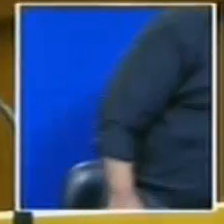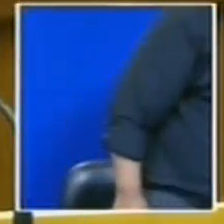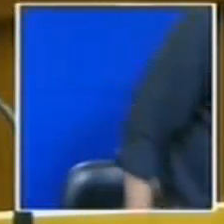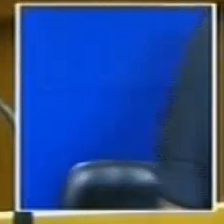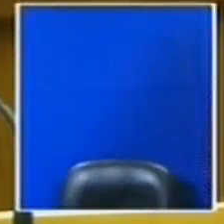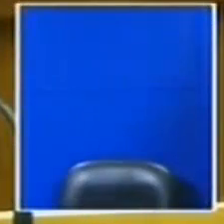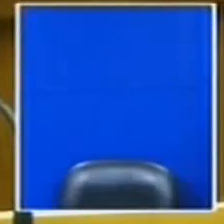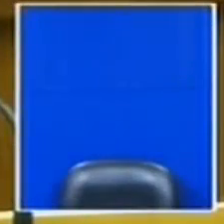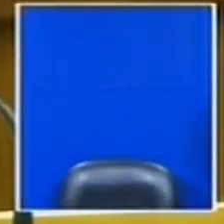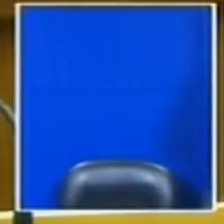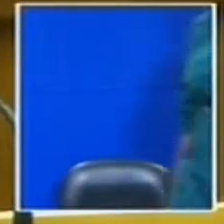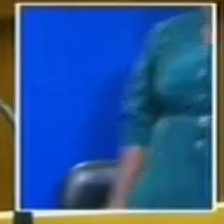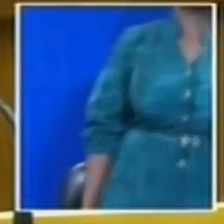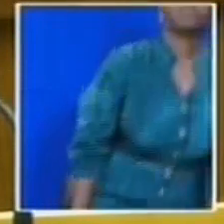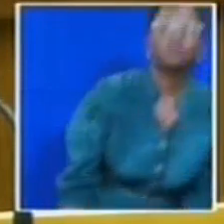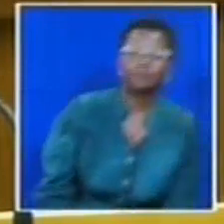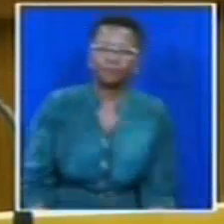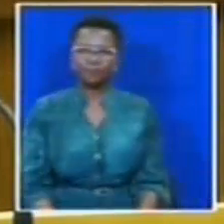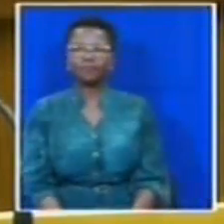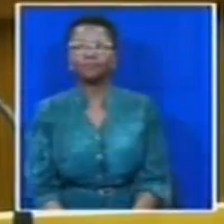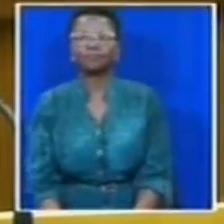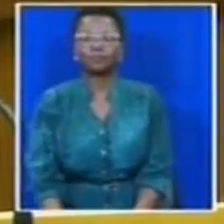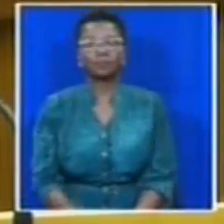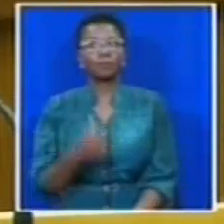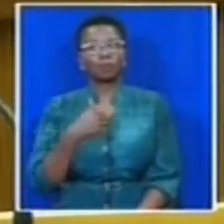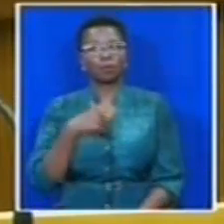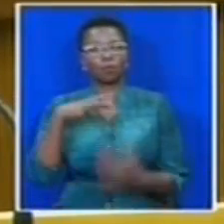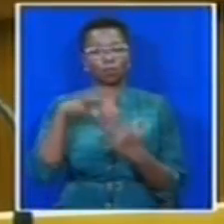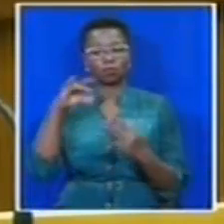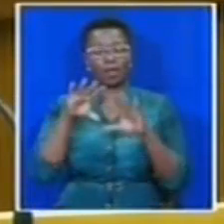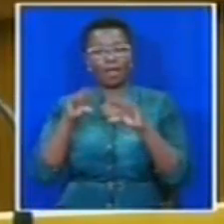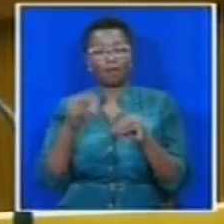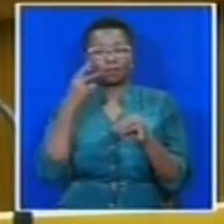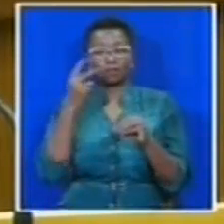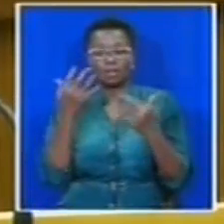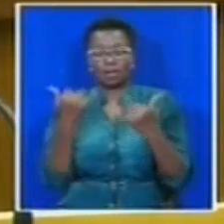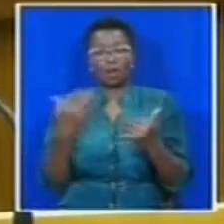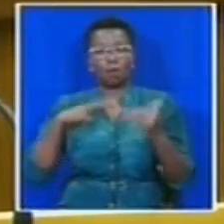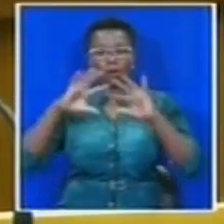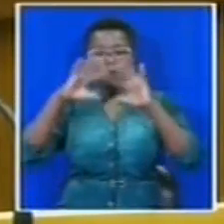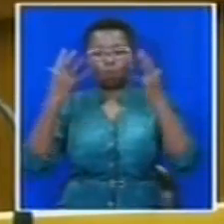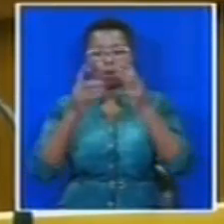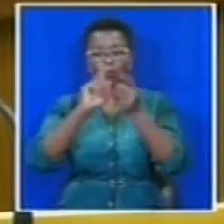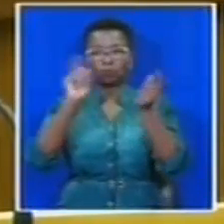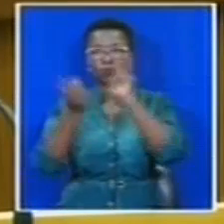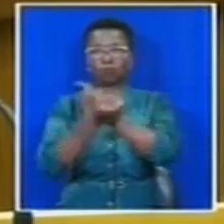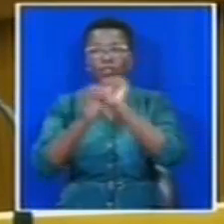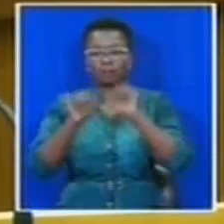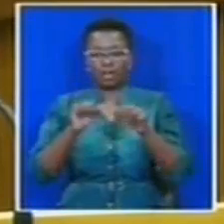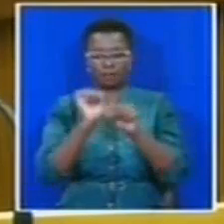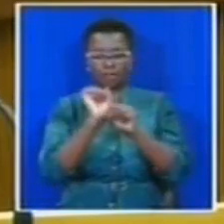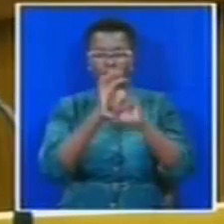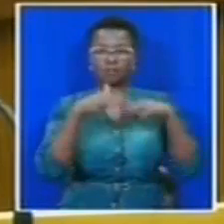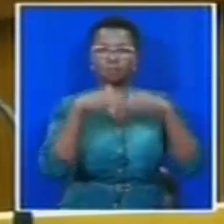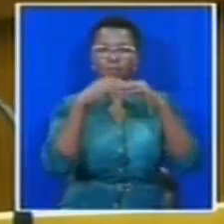We have a choice between approaches that merely transfer wealth and approaches that create new enterprises, new assets, new